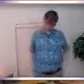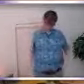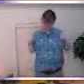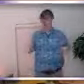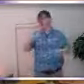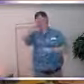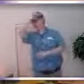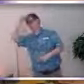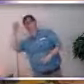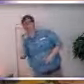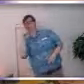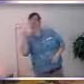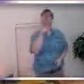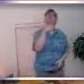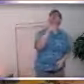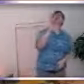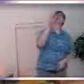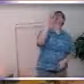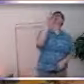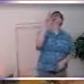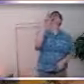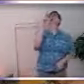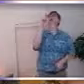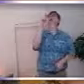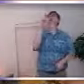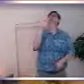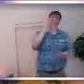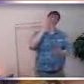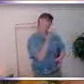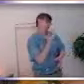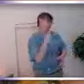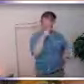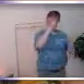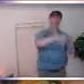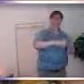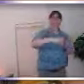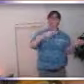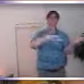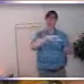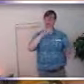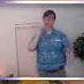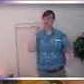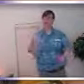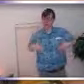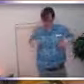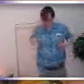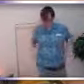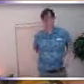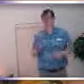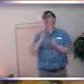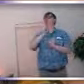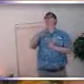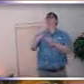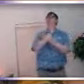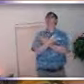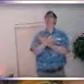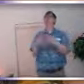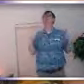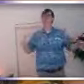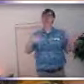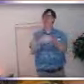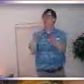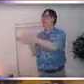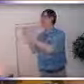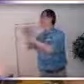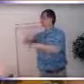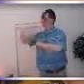and reminds you who you are. But until then, you think fear is real. And so you're always reacting